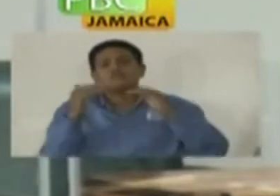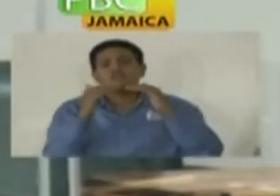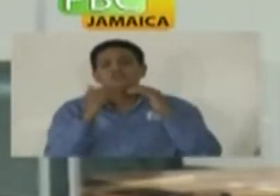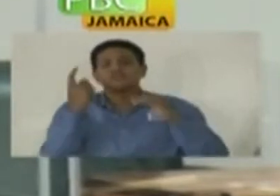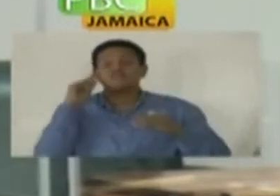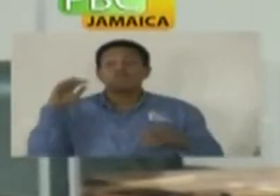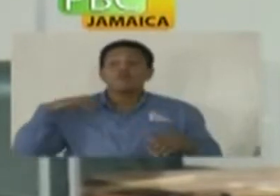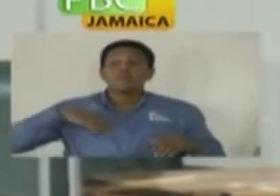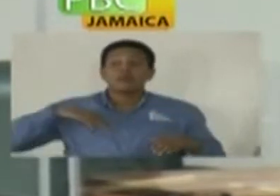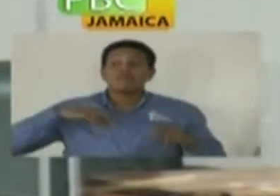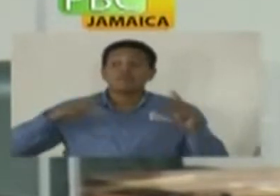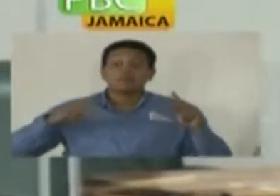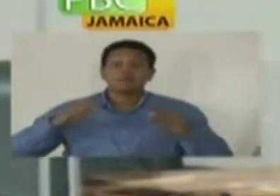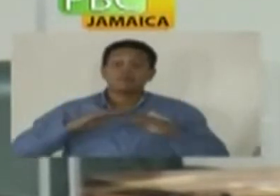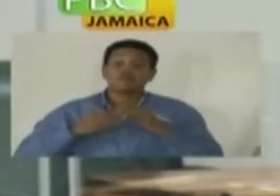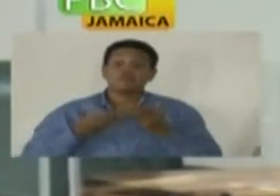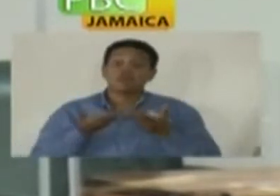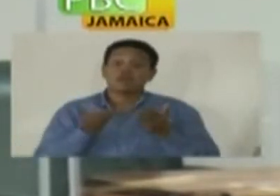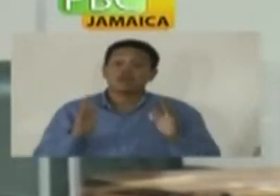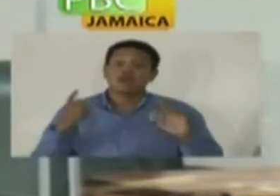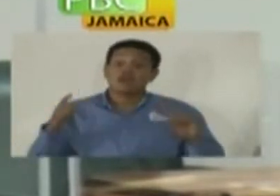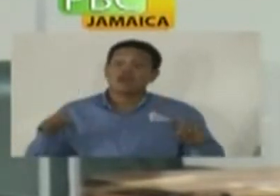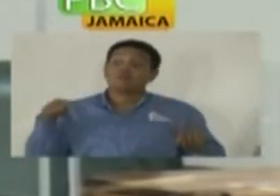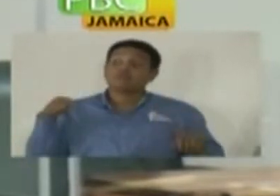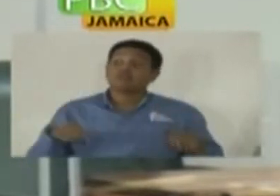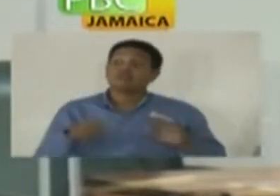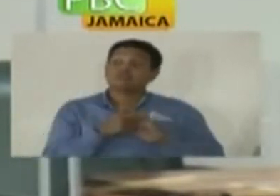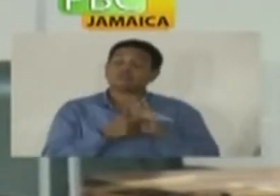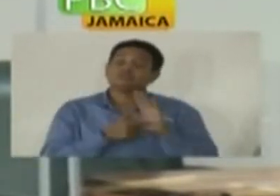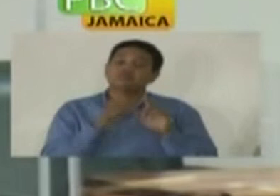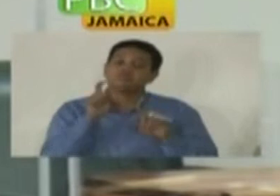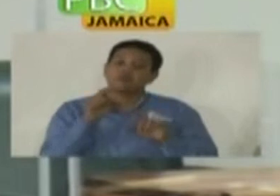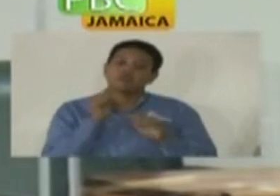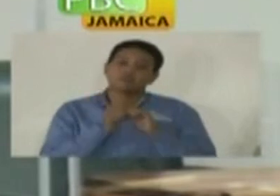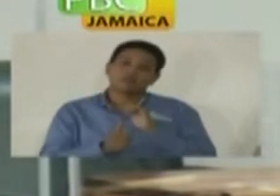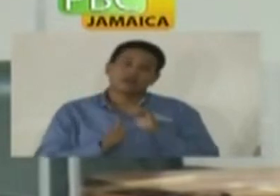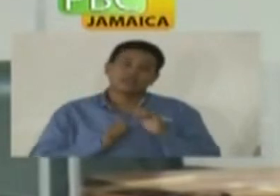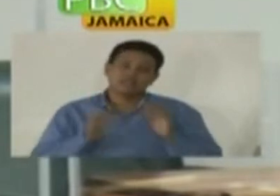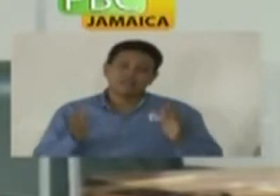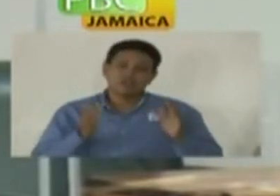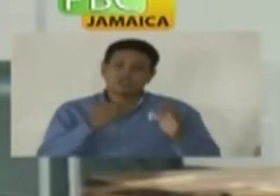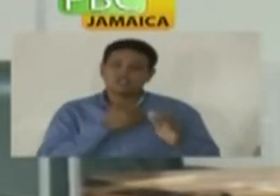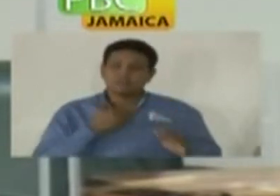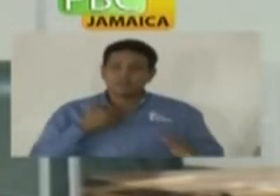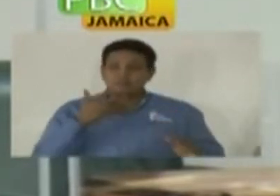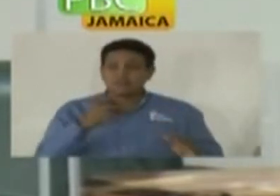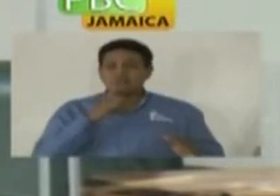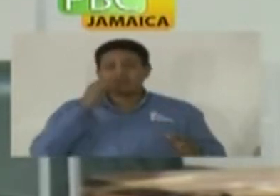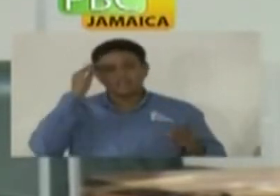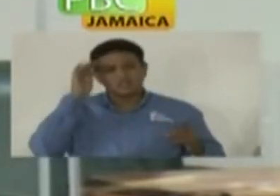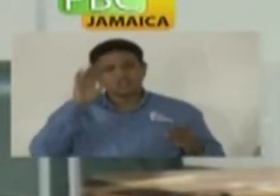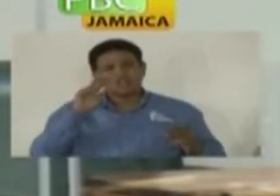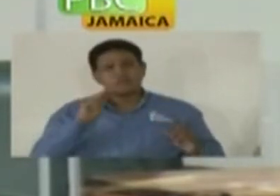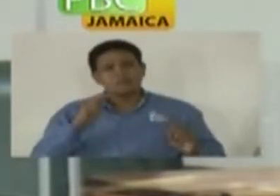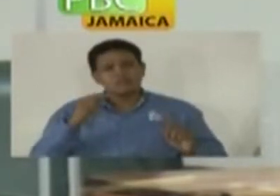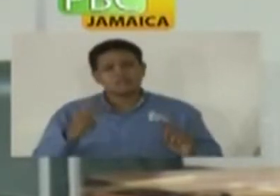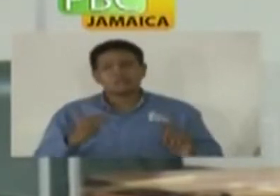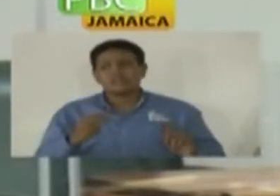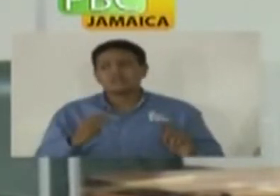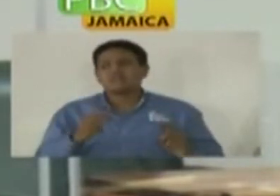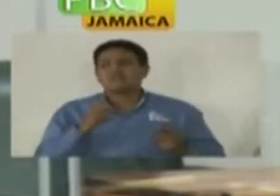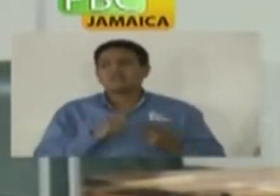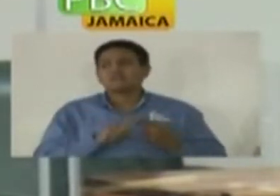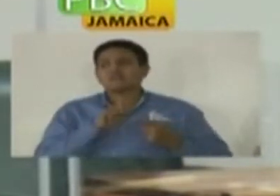the benefit of the people of Jamaica, that this bill be passed. I urge my colleagues to reconsider their position